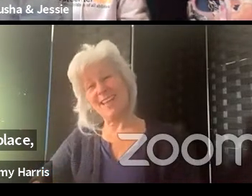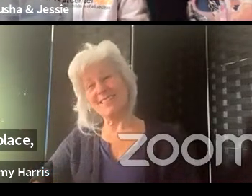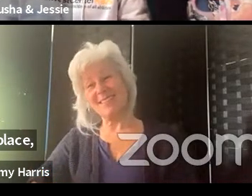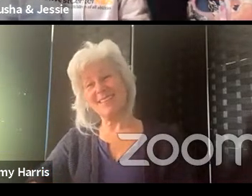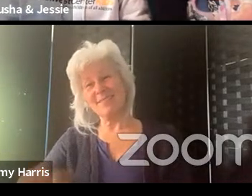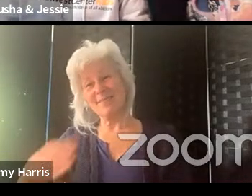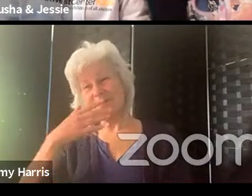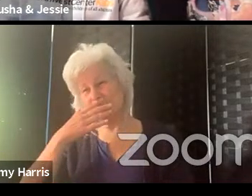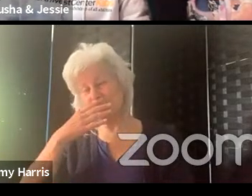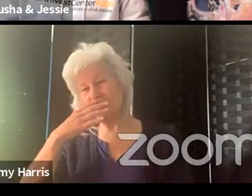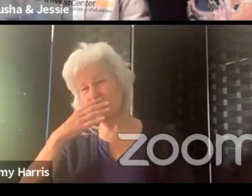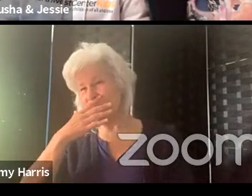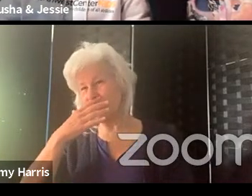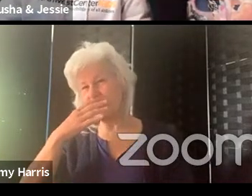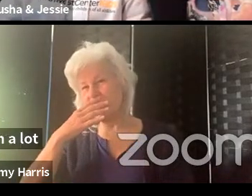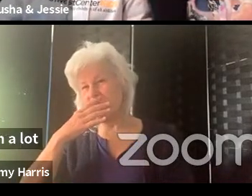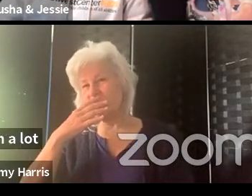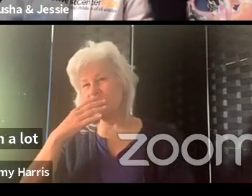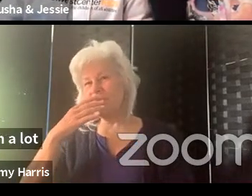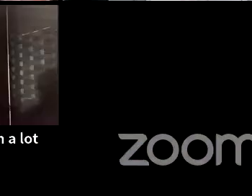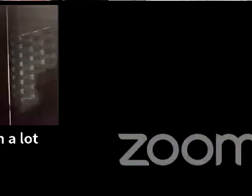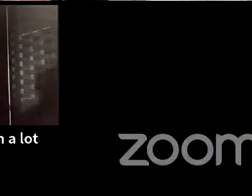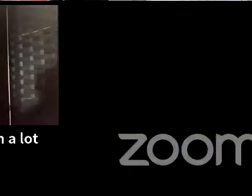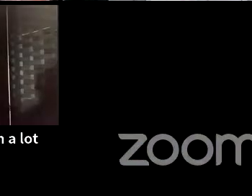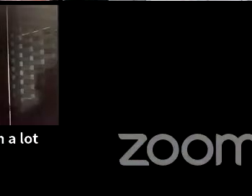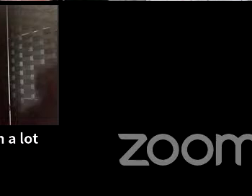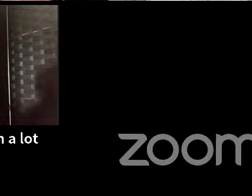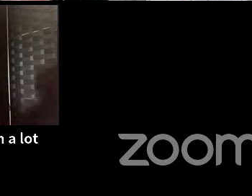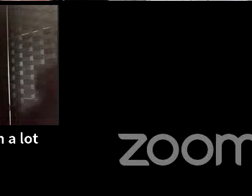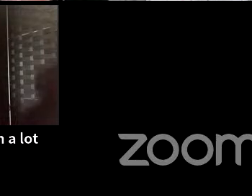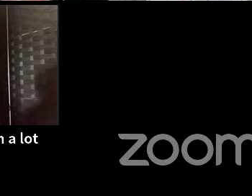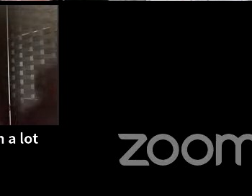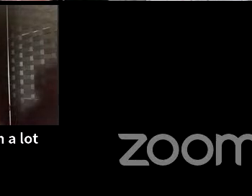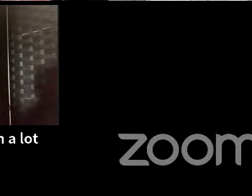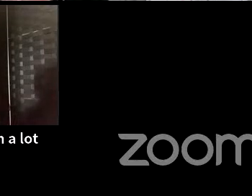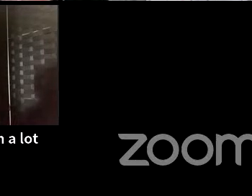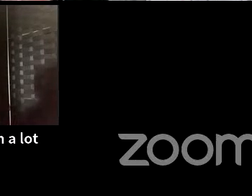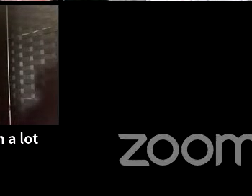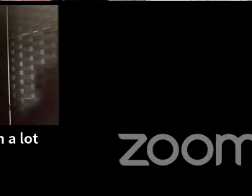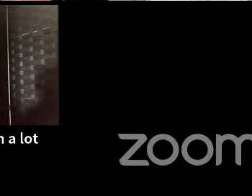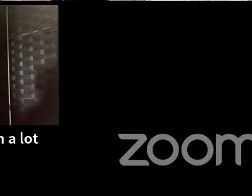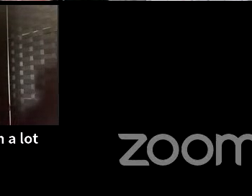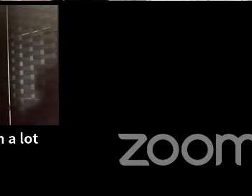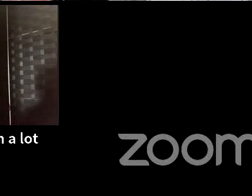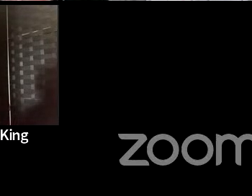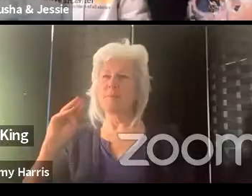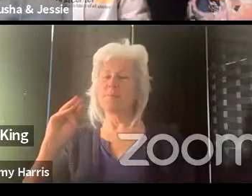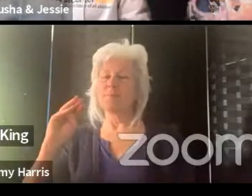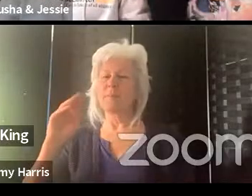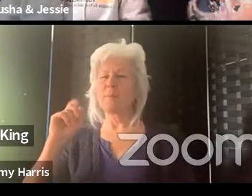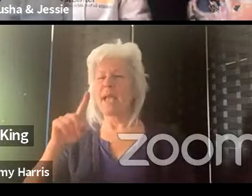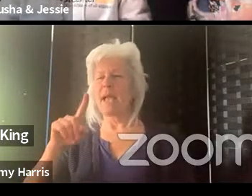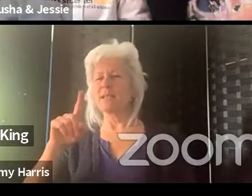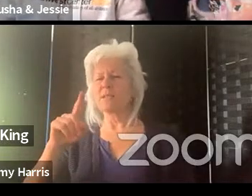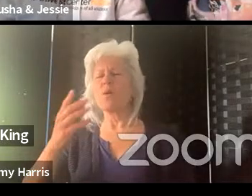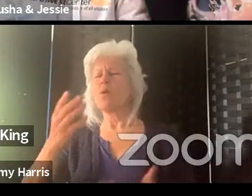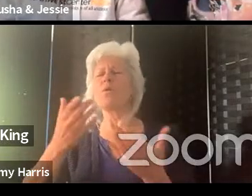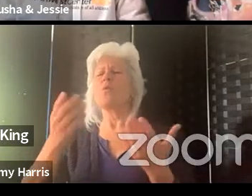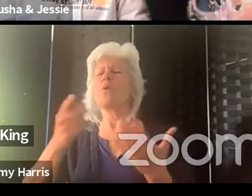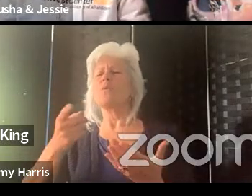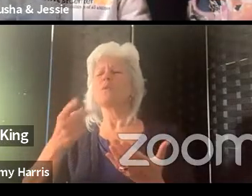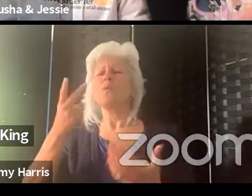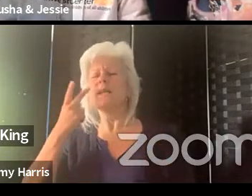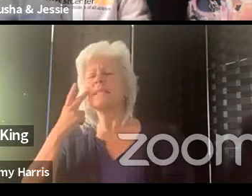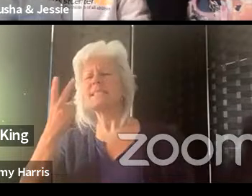you. Thank you. Now I'd like to ask Jay Kim a similar question. Jay, what would you like to see being